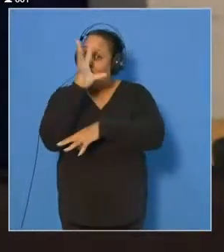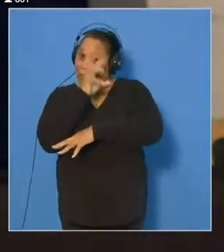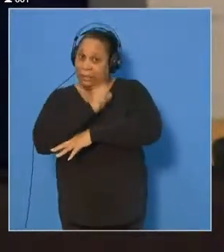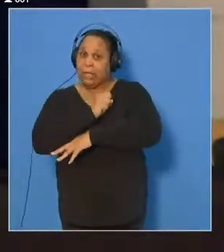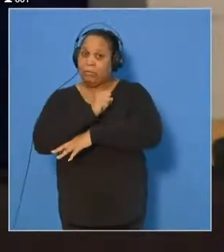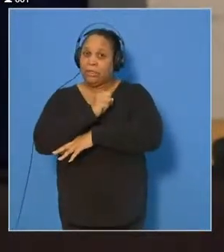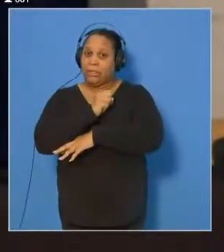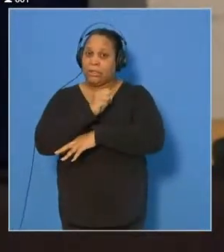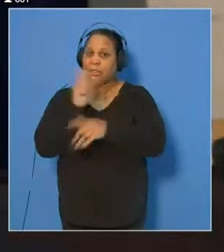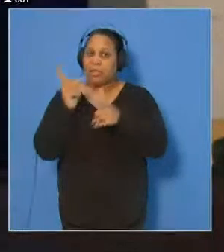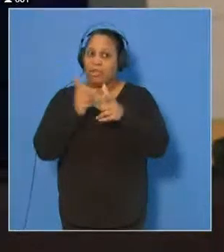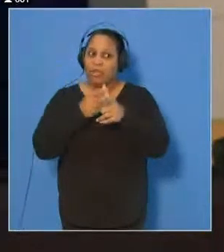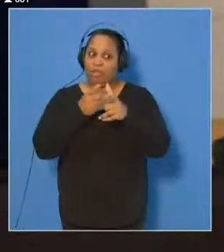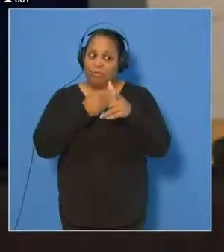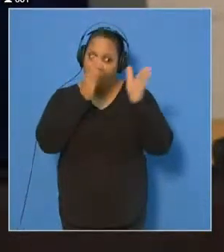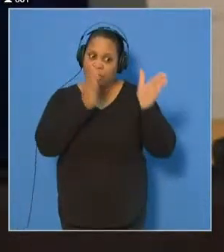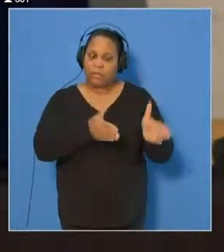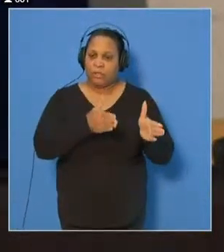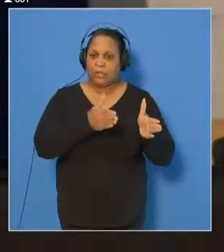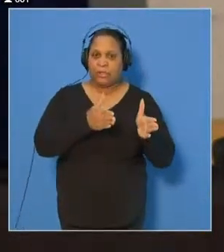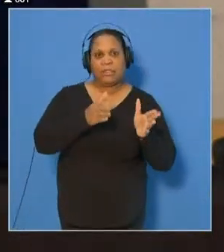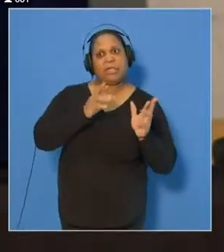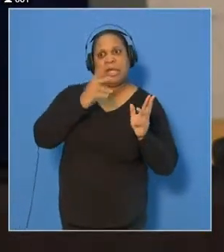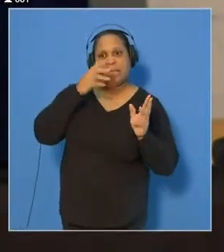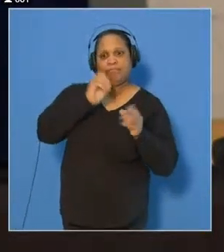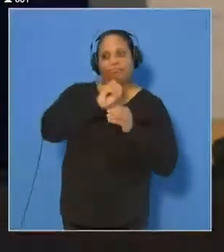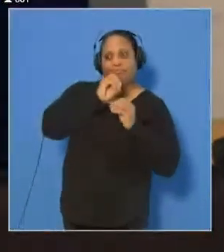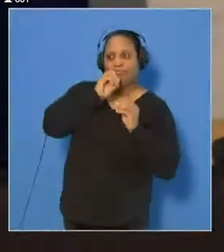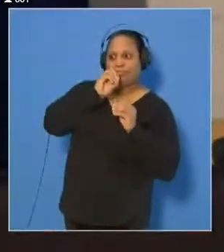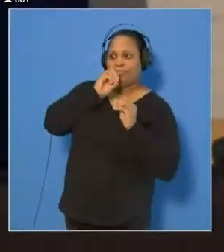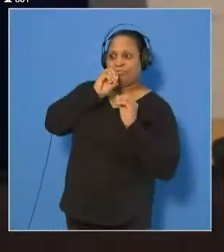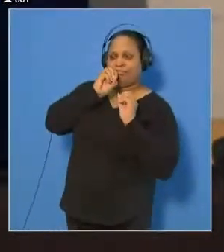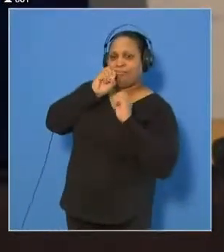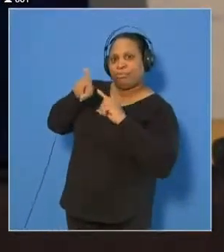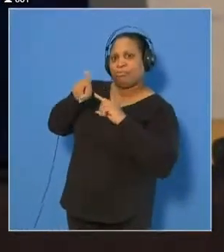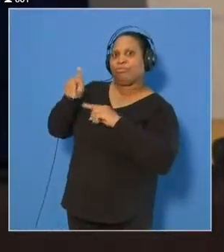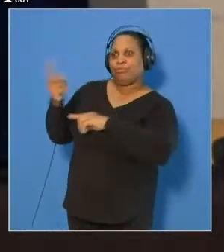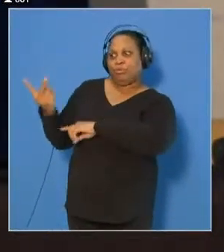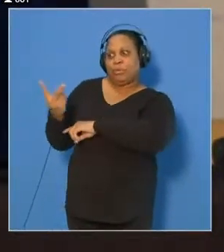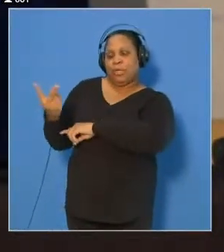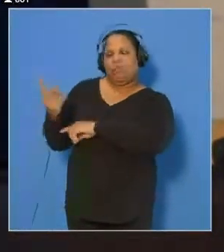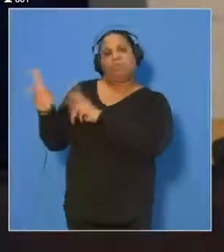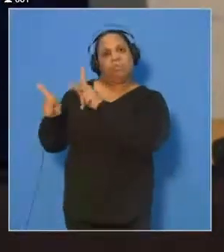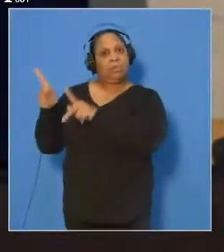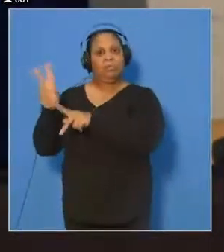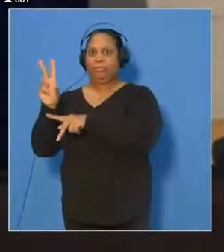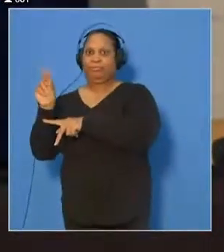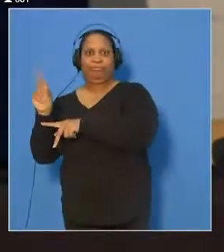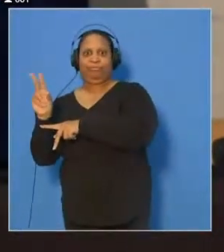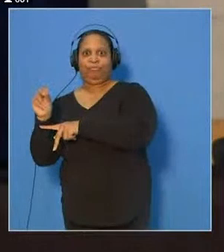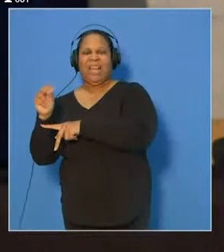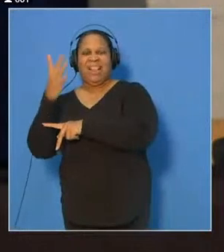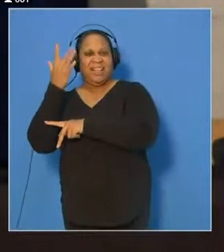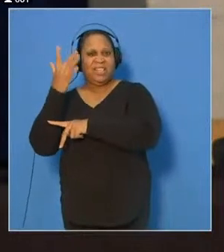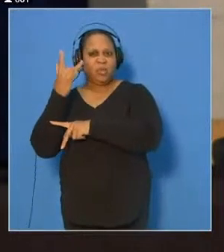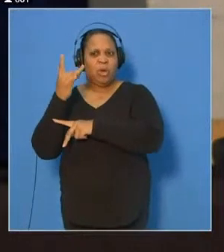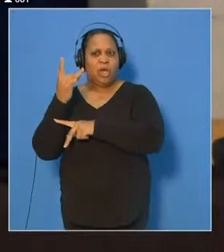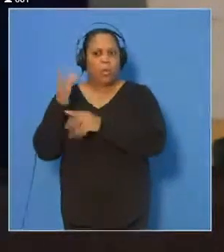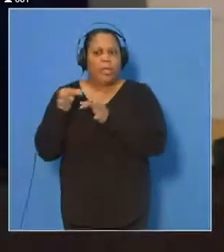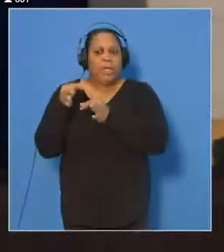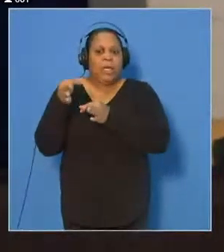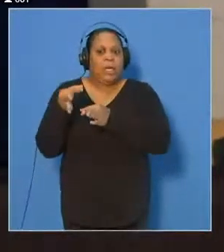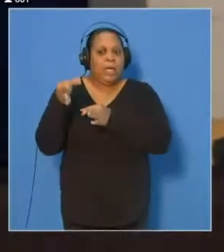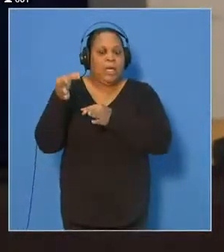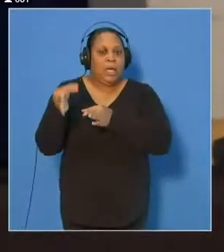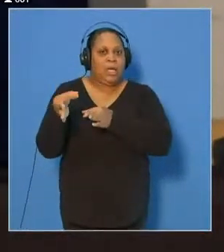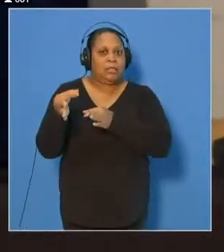first case that resulted in the other 2 cases. And this is an example of why we so strongly hesitate to get